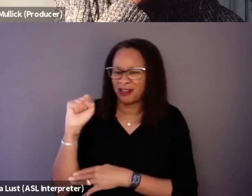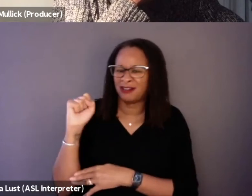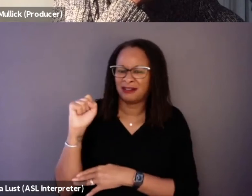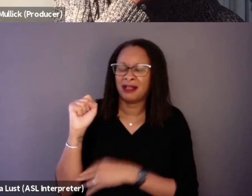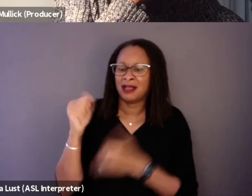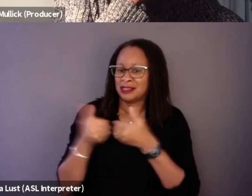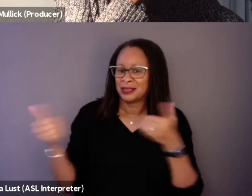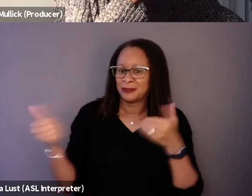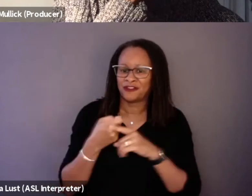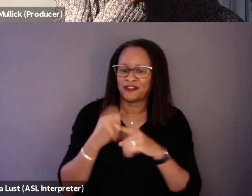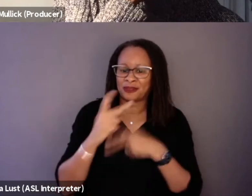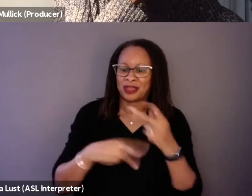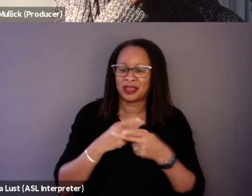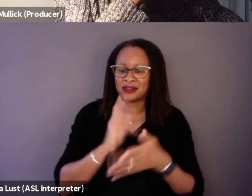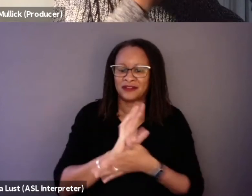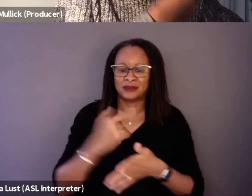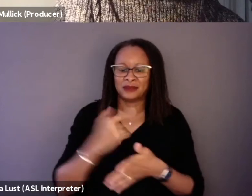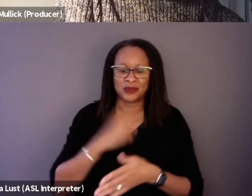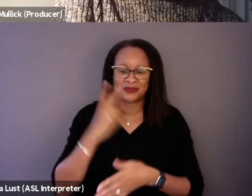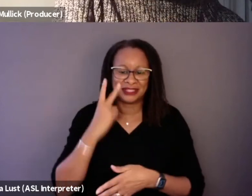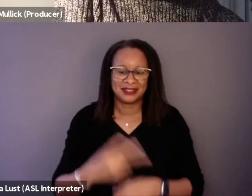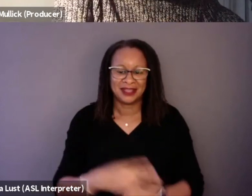sort of films we've seen.